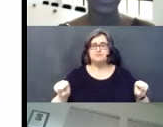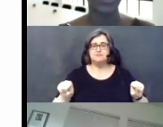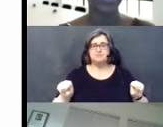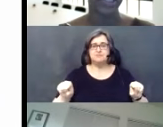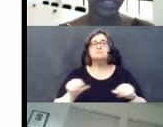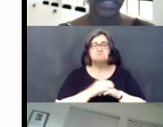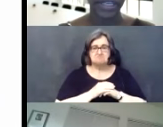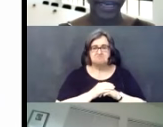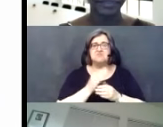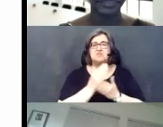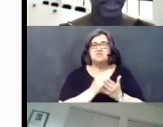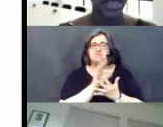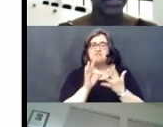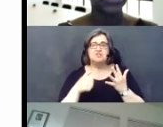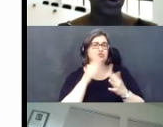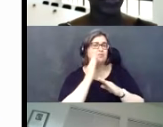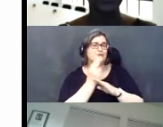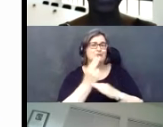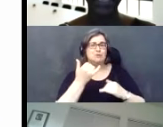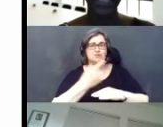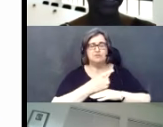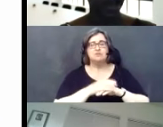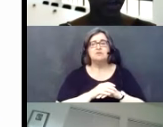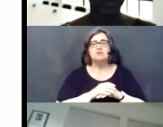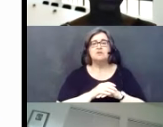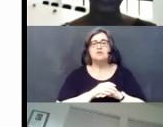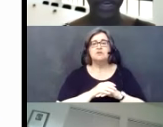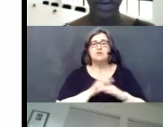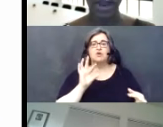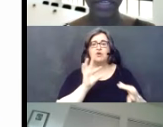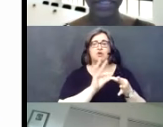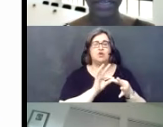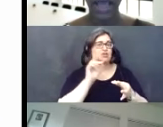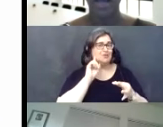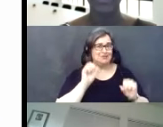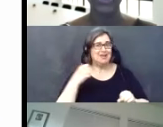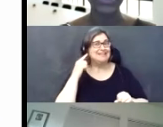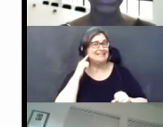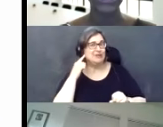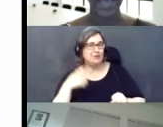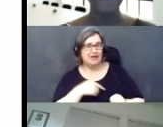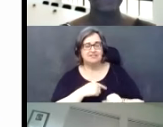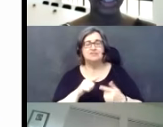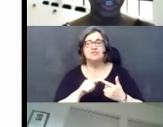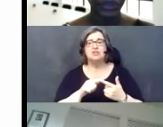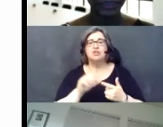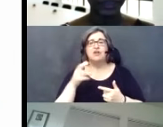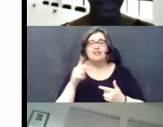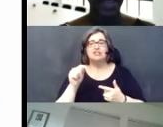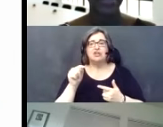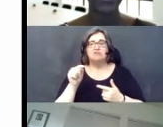features that we will be using today. So we're using Connect to Audio so you can hear us. We're using the chat